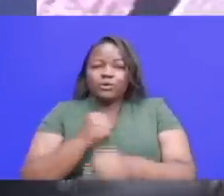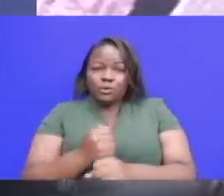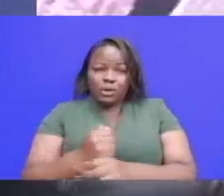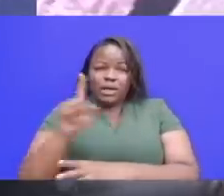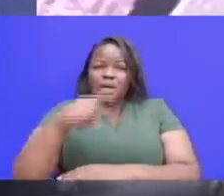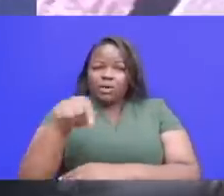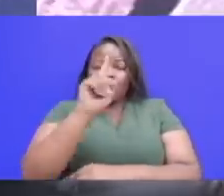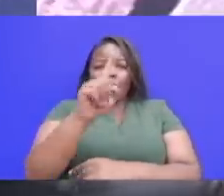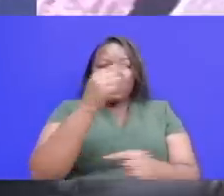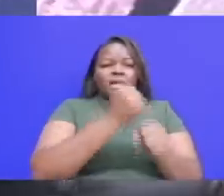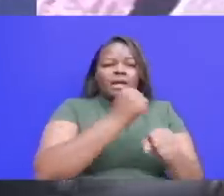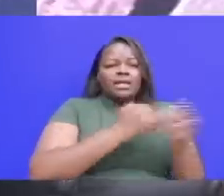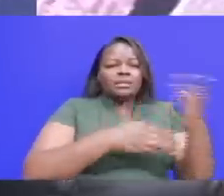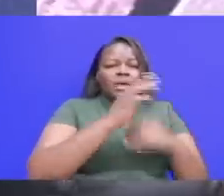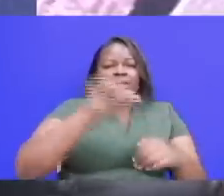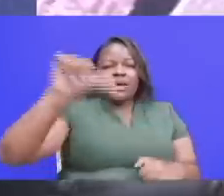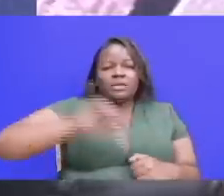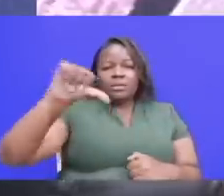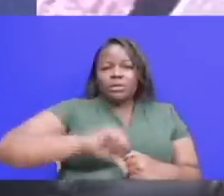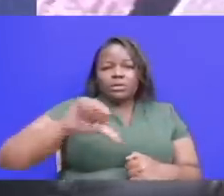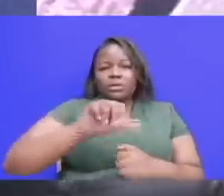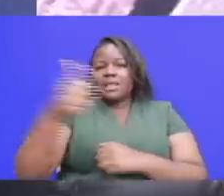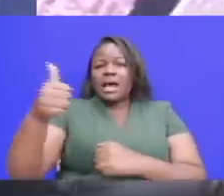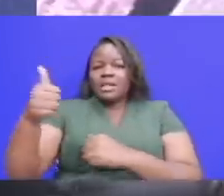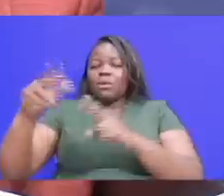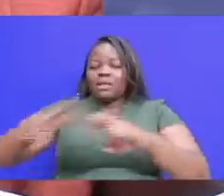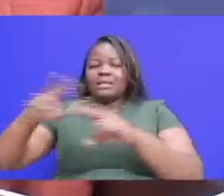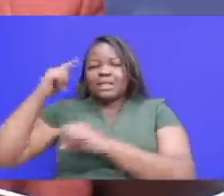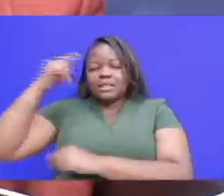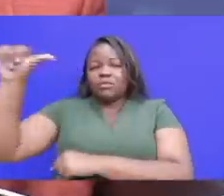as a prostitute. Yes. The other one is looking for prostitute. Yeah.